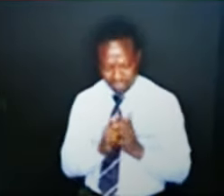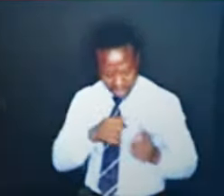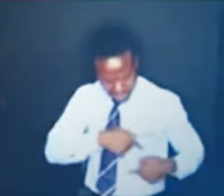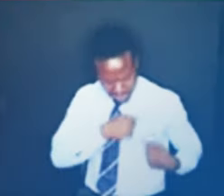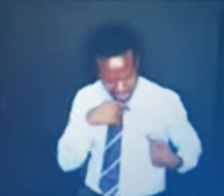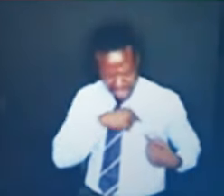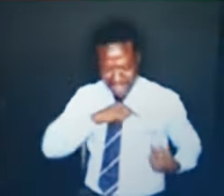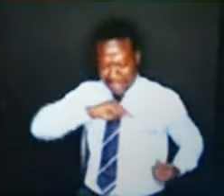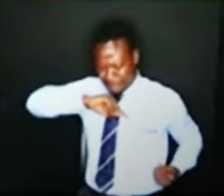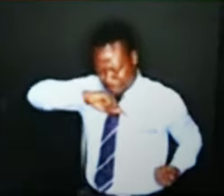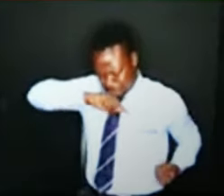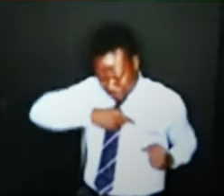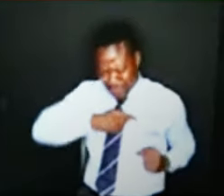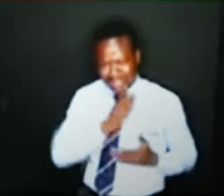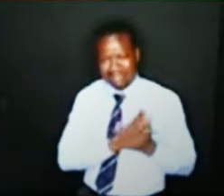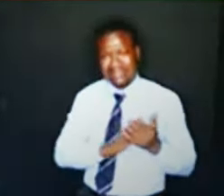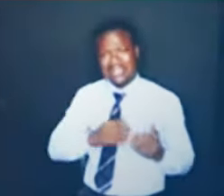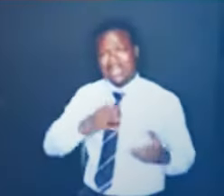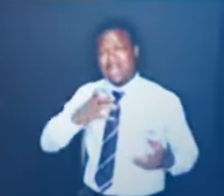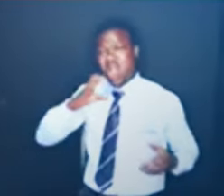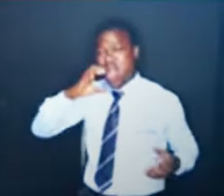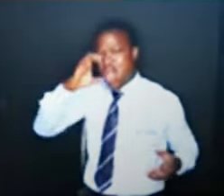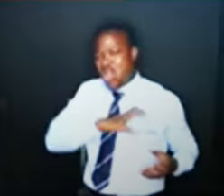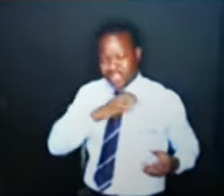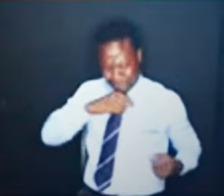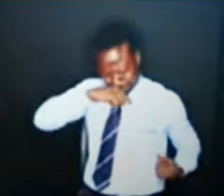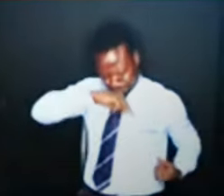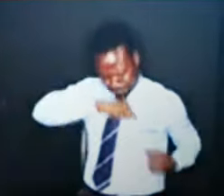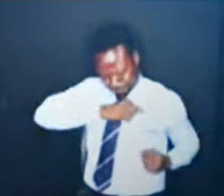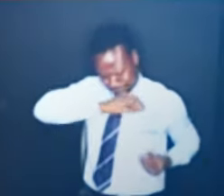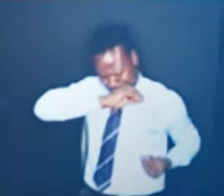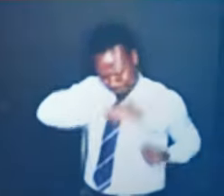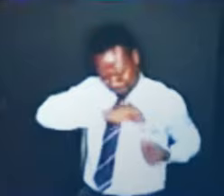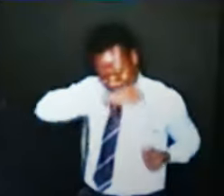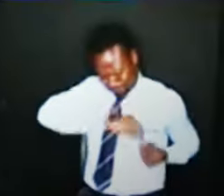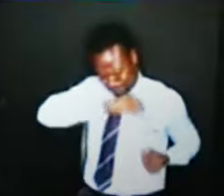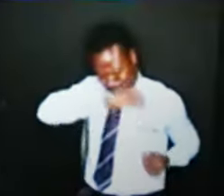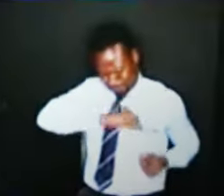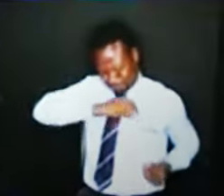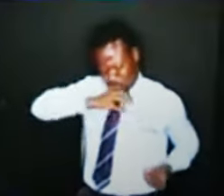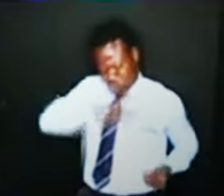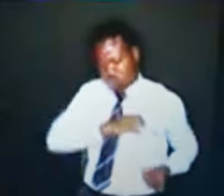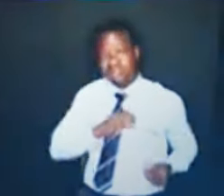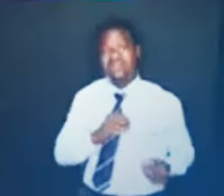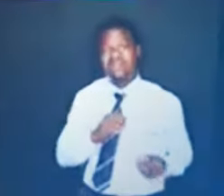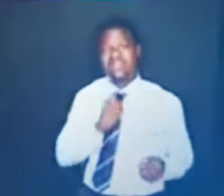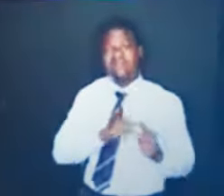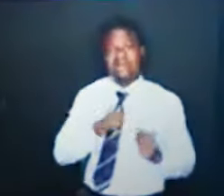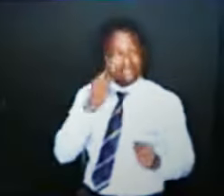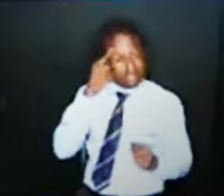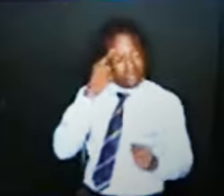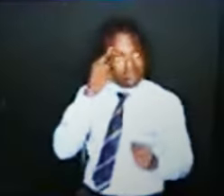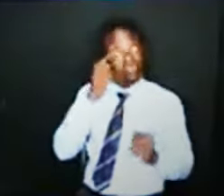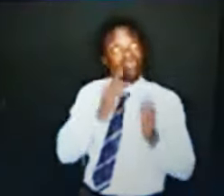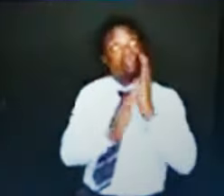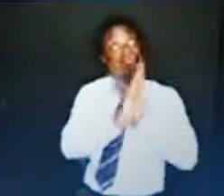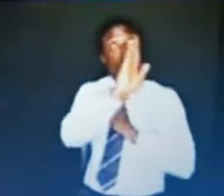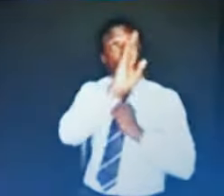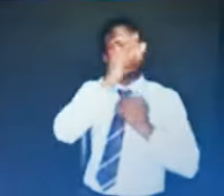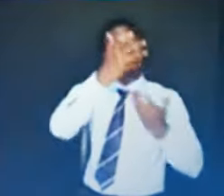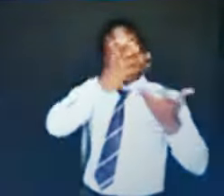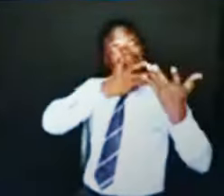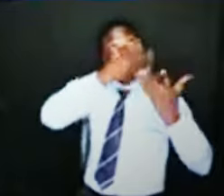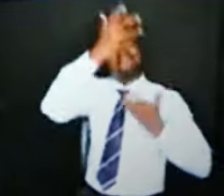you no mebi wa na e prawo ye pa but talking to God alone and so oka